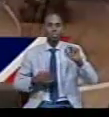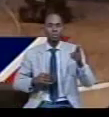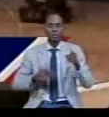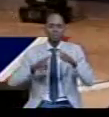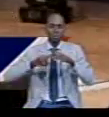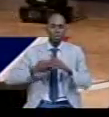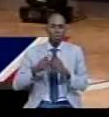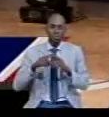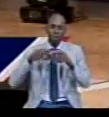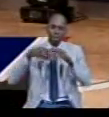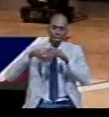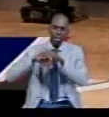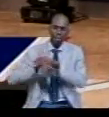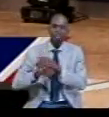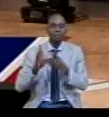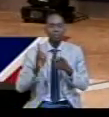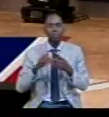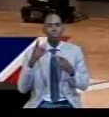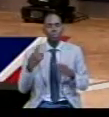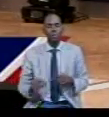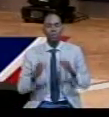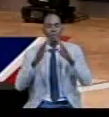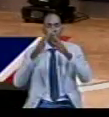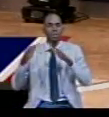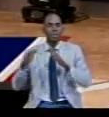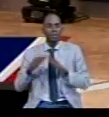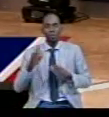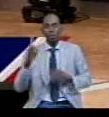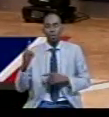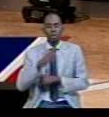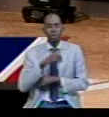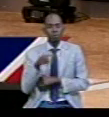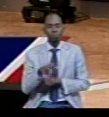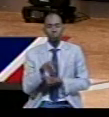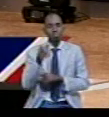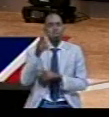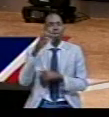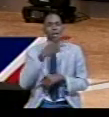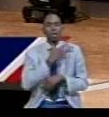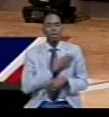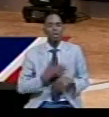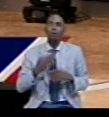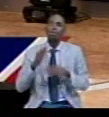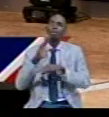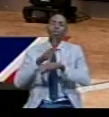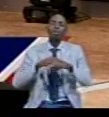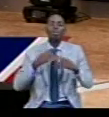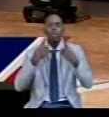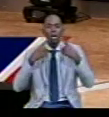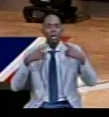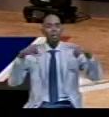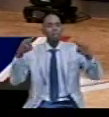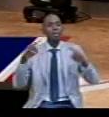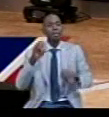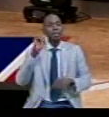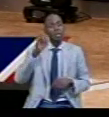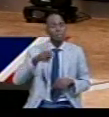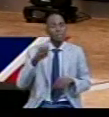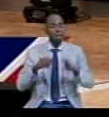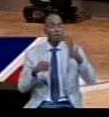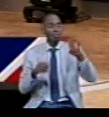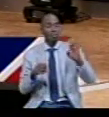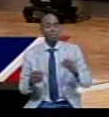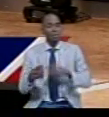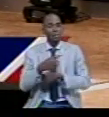enter into the city a day's journey. And he cried and said, yet 40 days, and